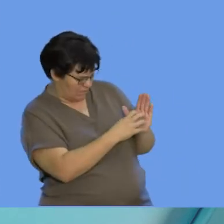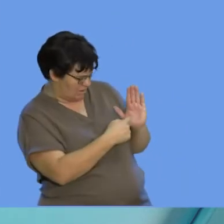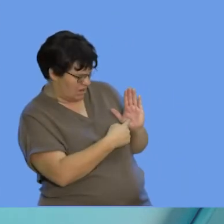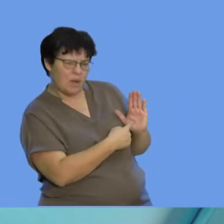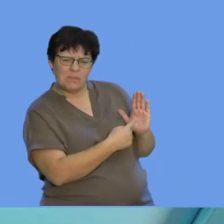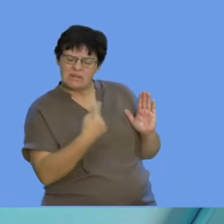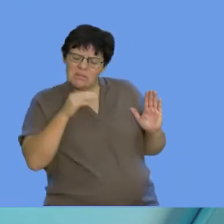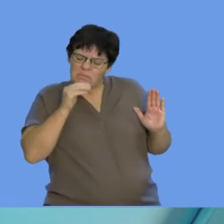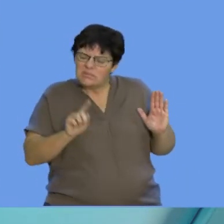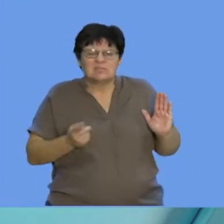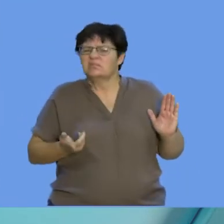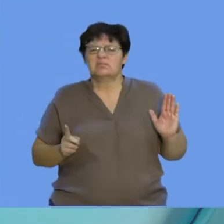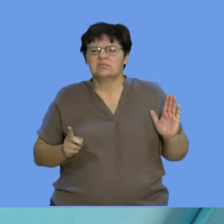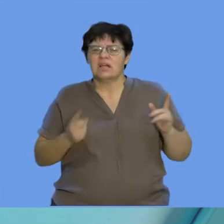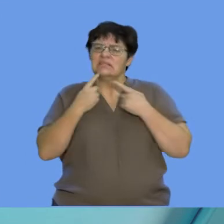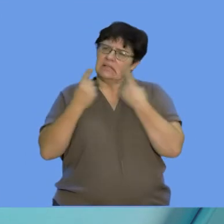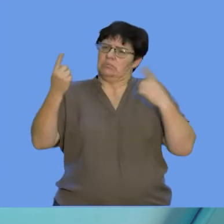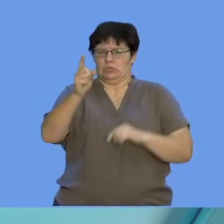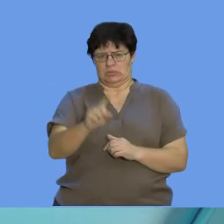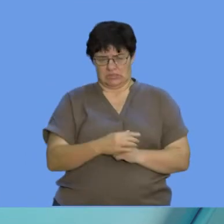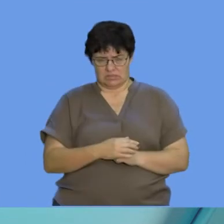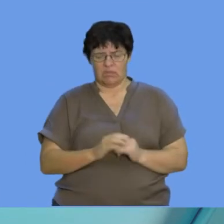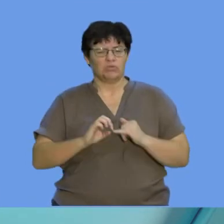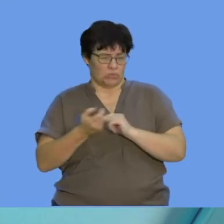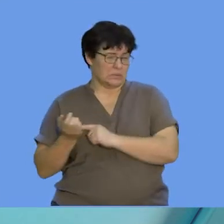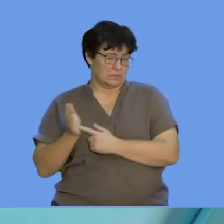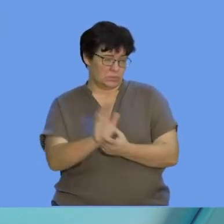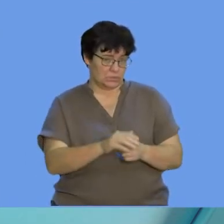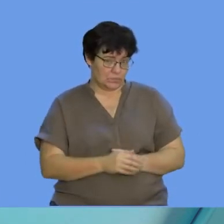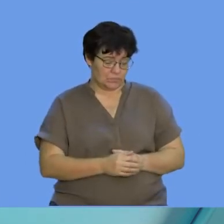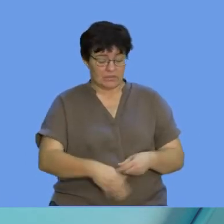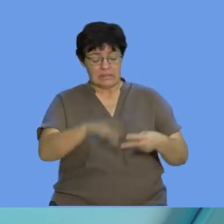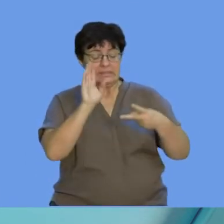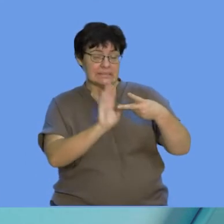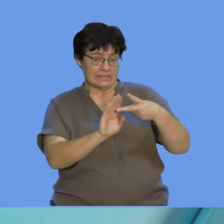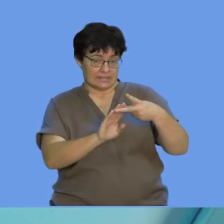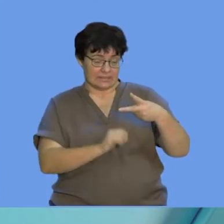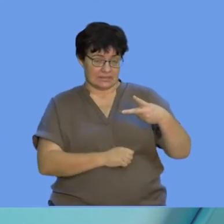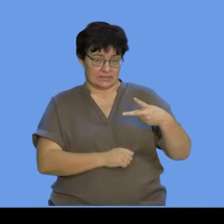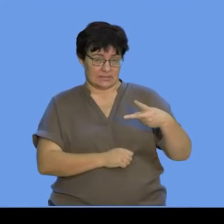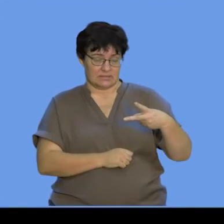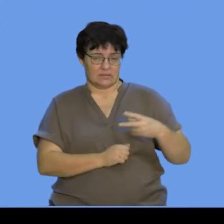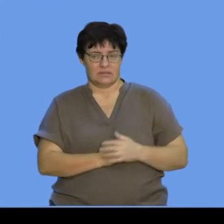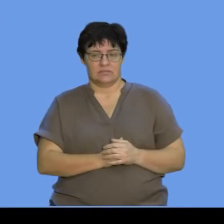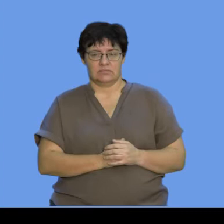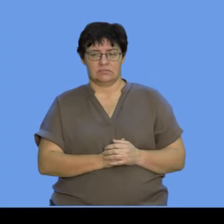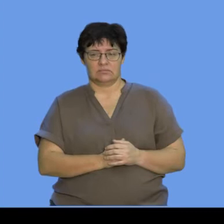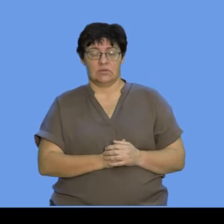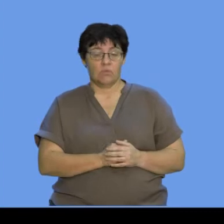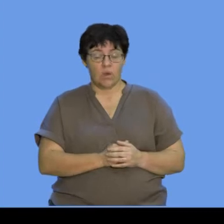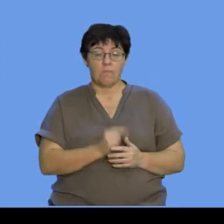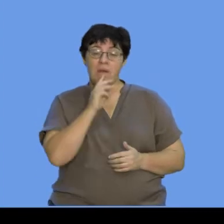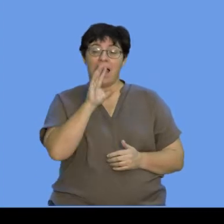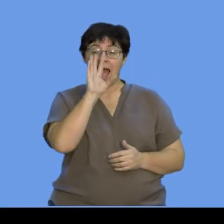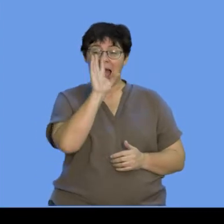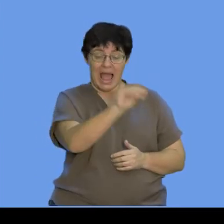the statement means, right? So that's what I'm going to try and show you. Then, the second point is you link what is asked